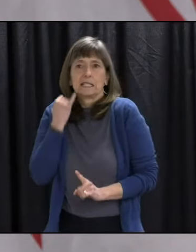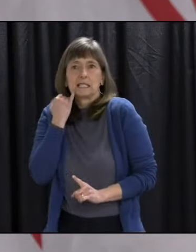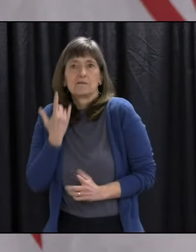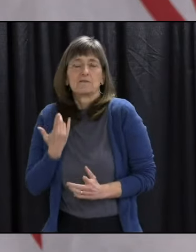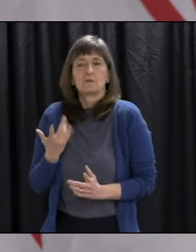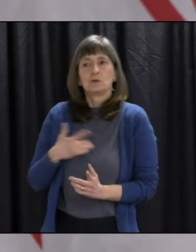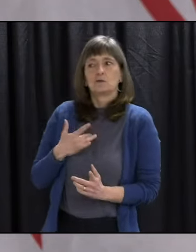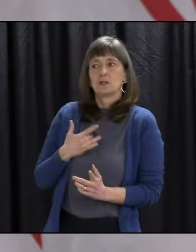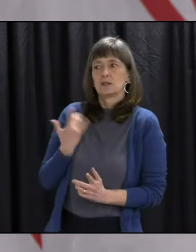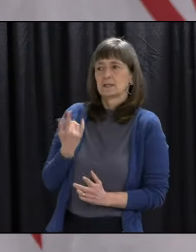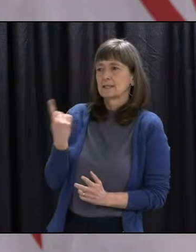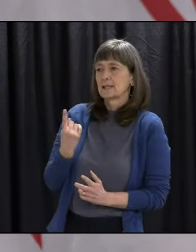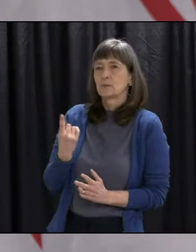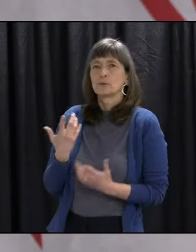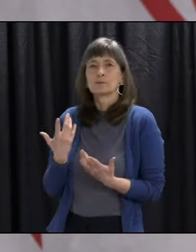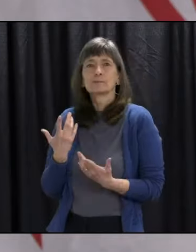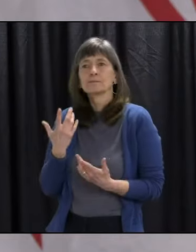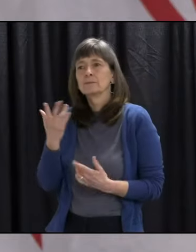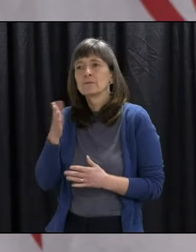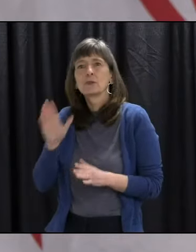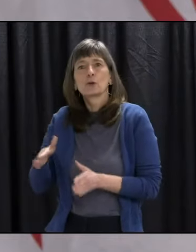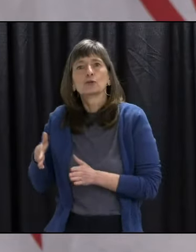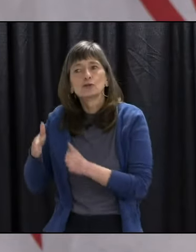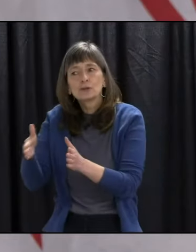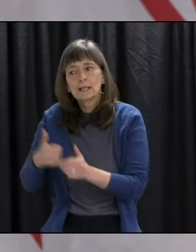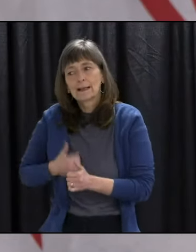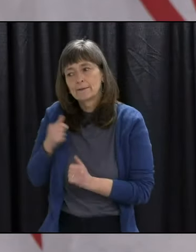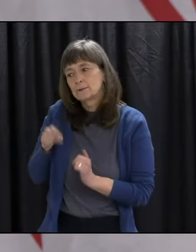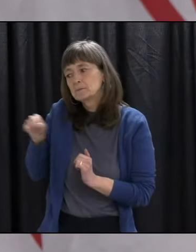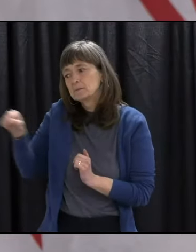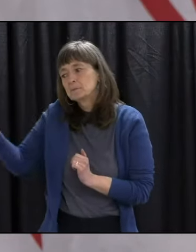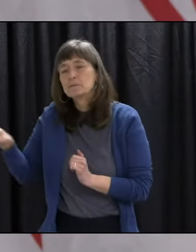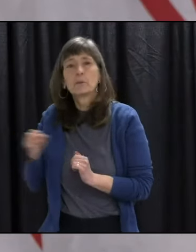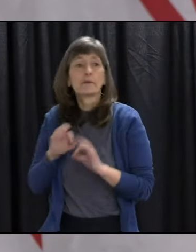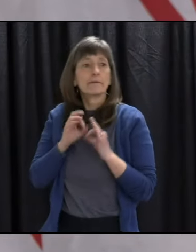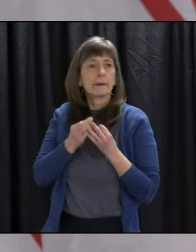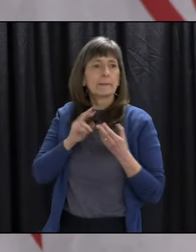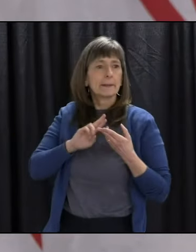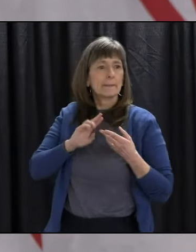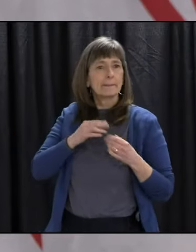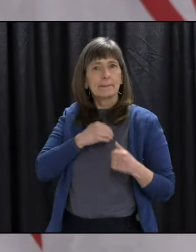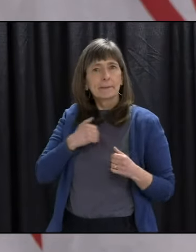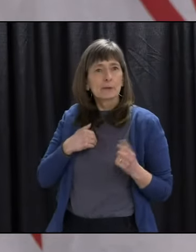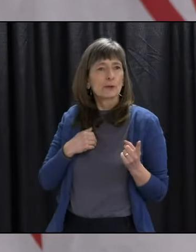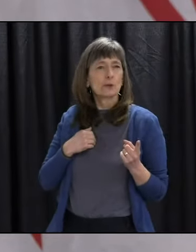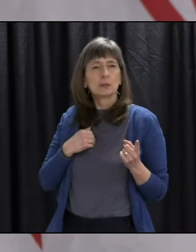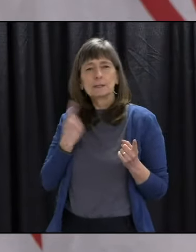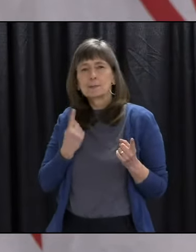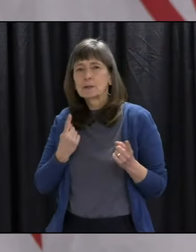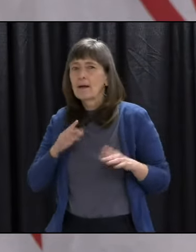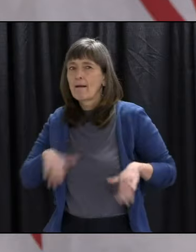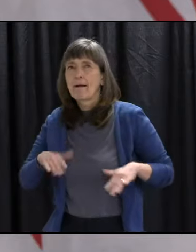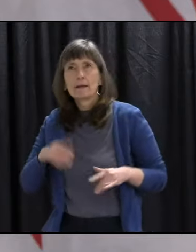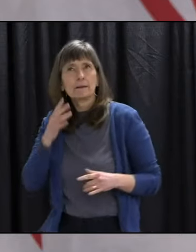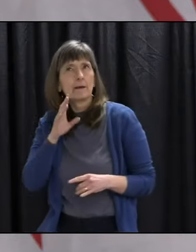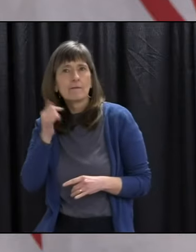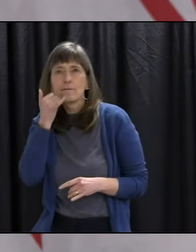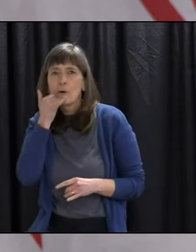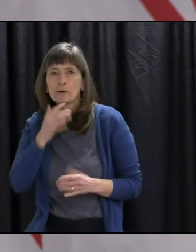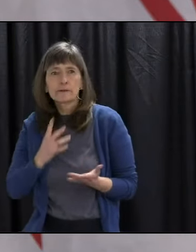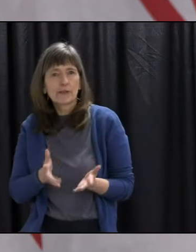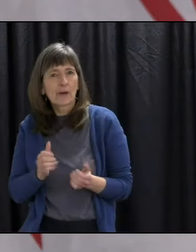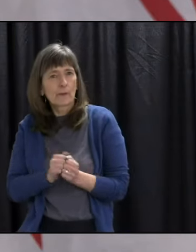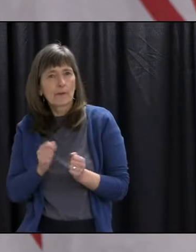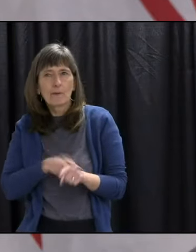on you. Someone on your street, a family member, someone that you haven't talked to in a while. And just let them